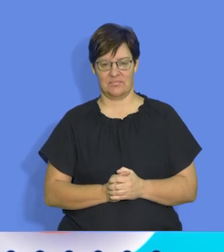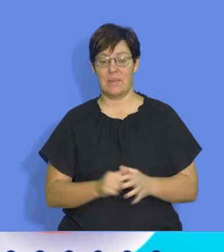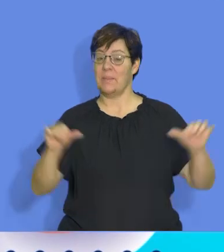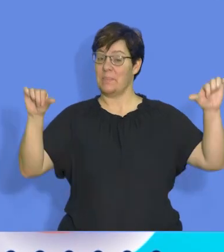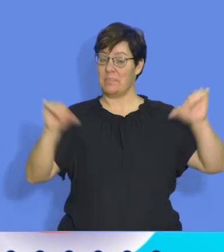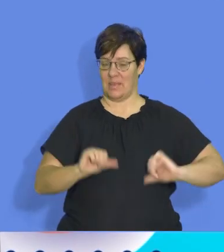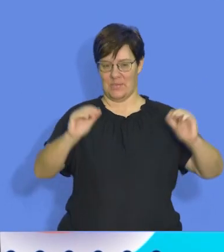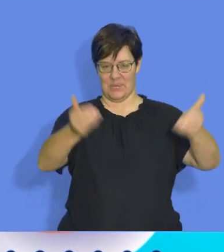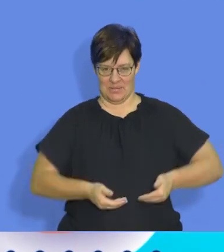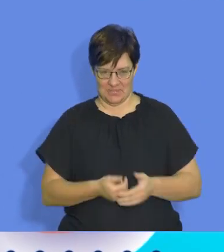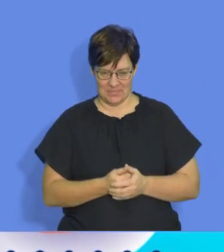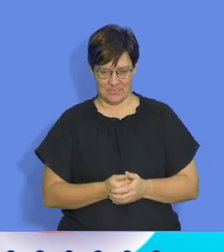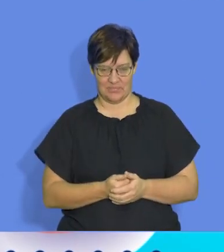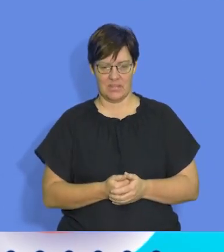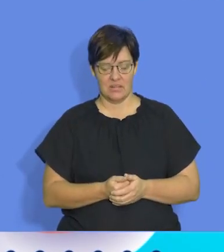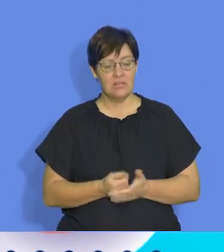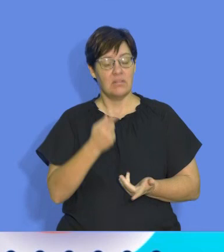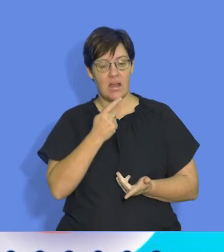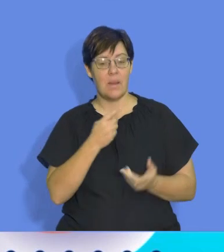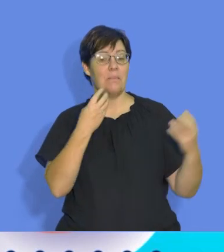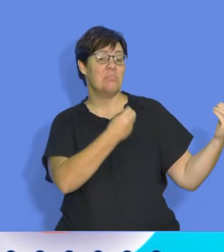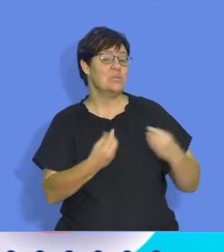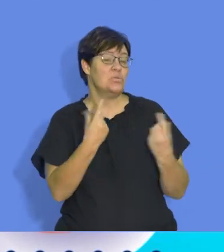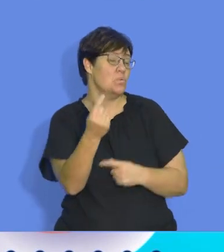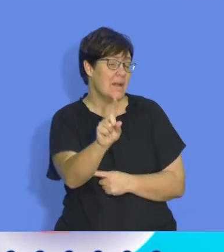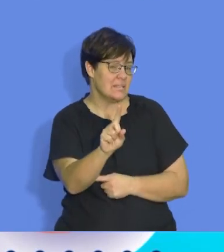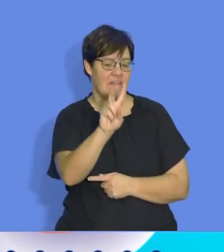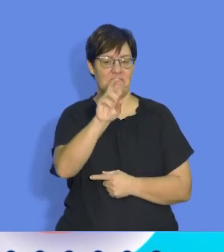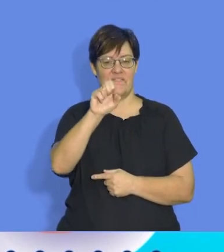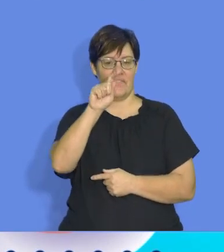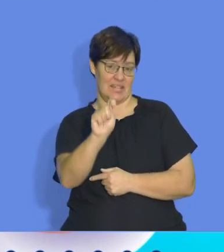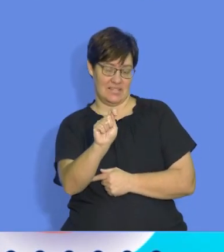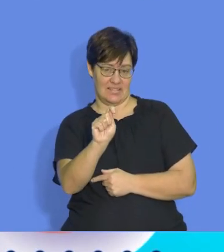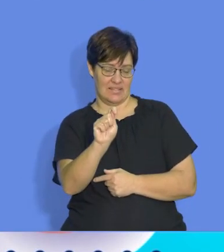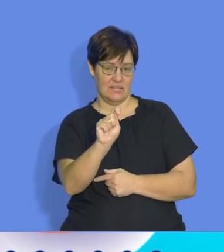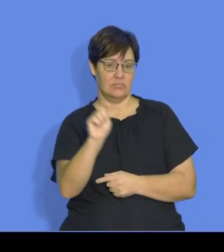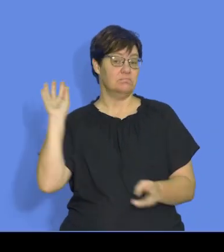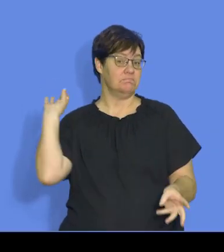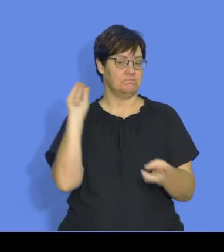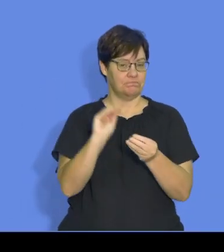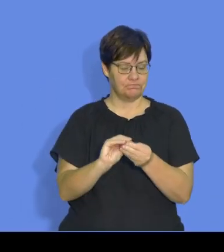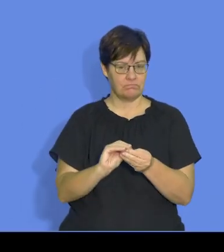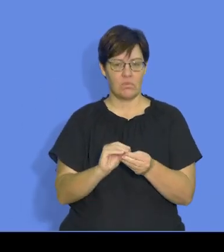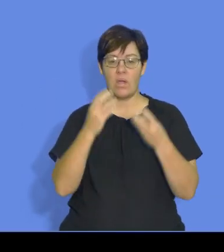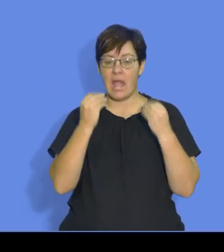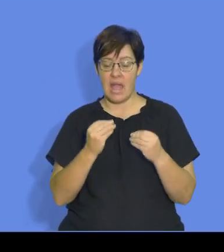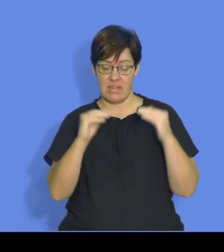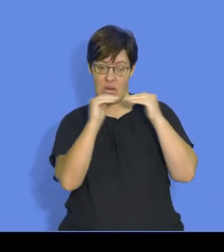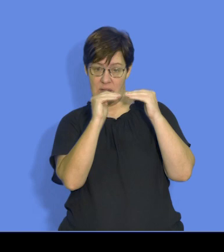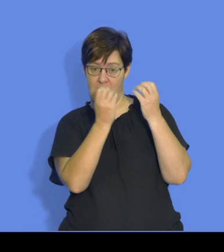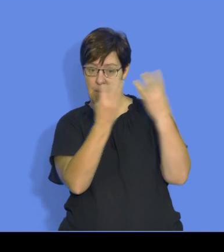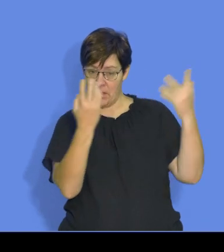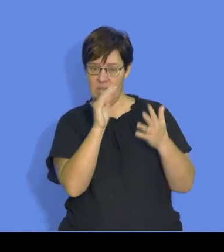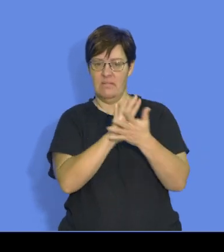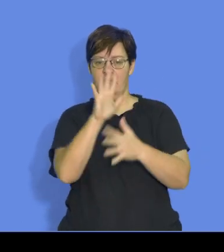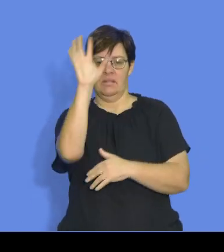Welcome back, accounting boffins. Remember, we're busy with VAT. A quick recap. We said that we have a standard rate of VAT, which we